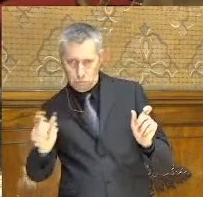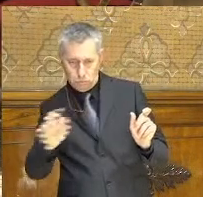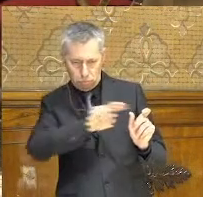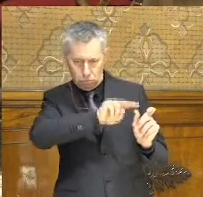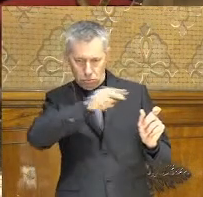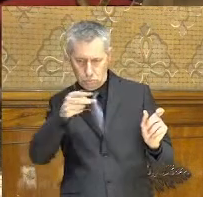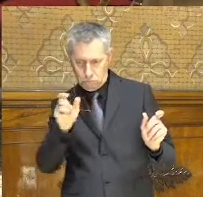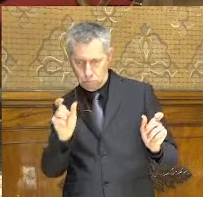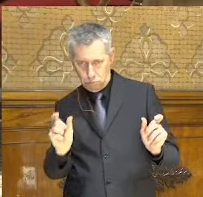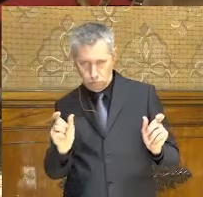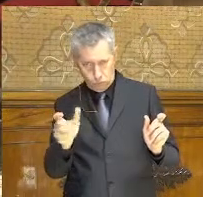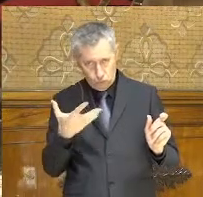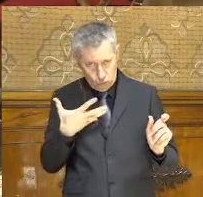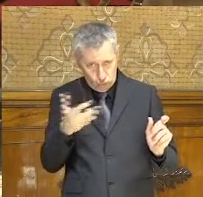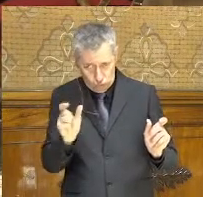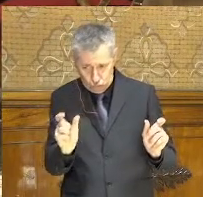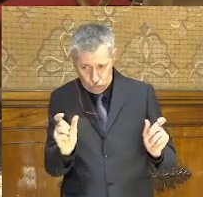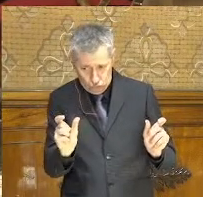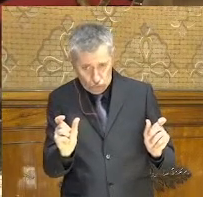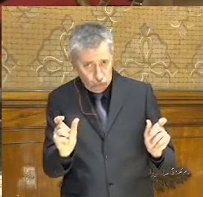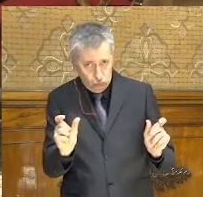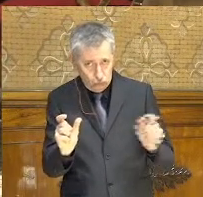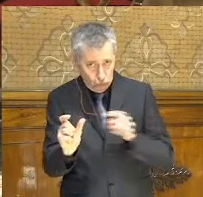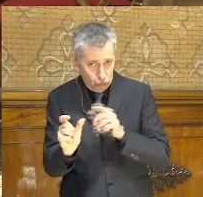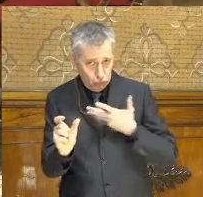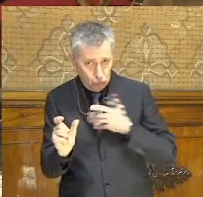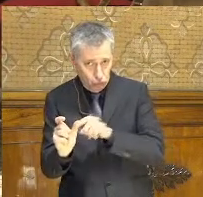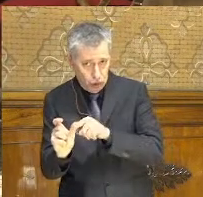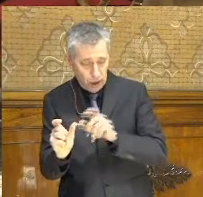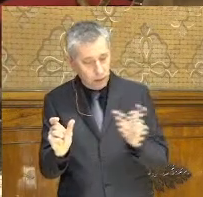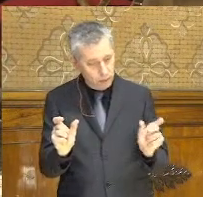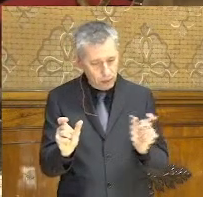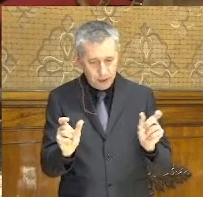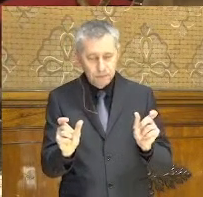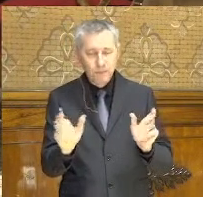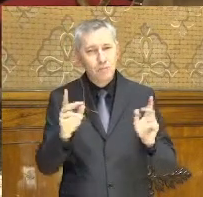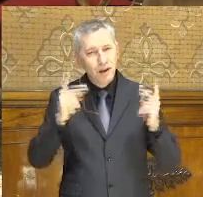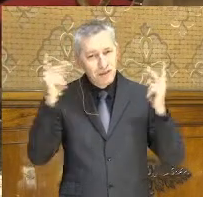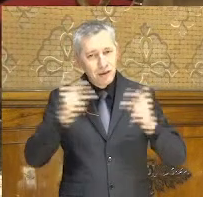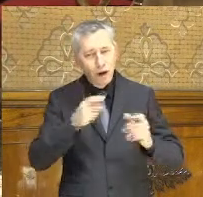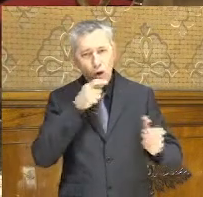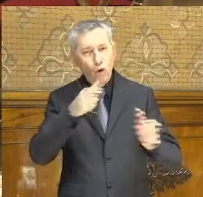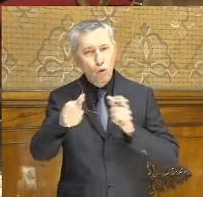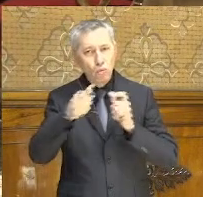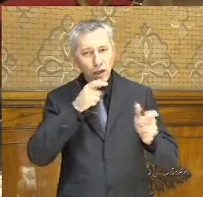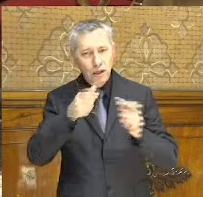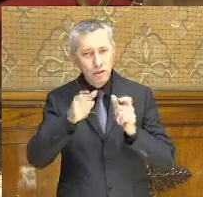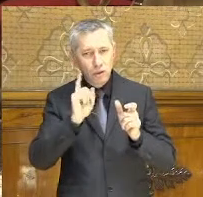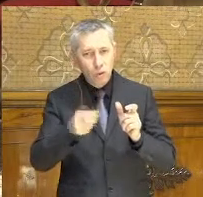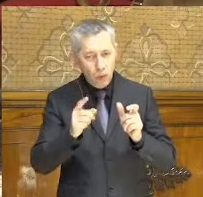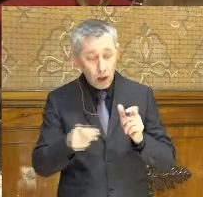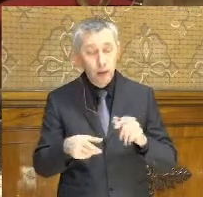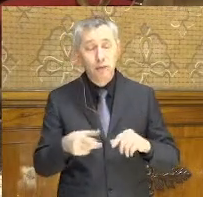form of hospitable communication is to be able